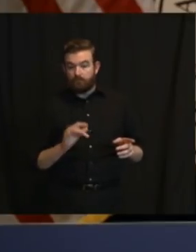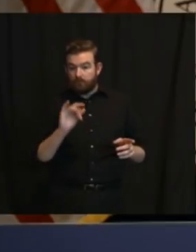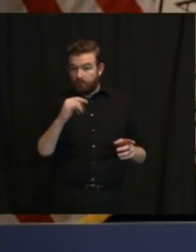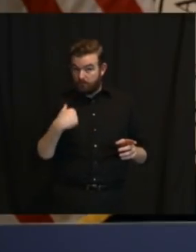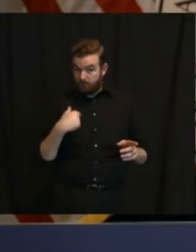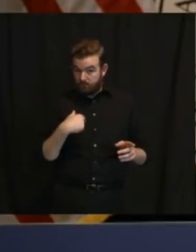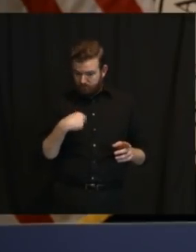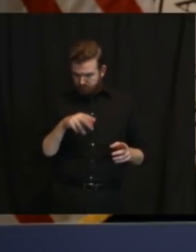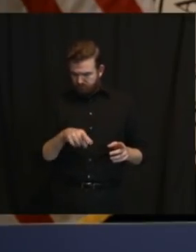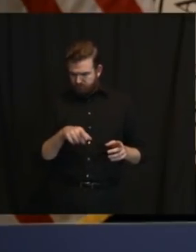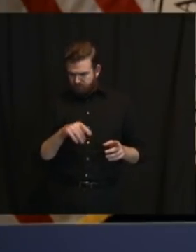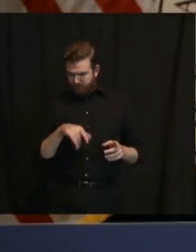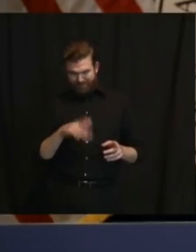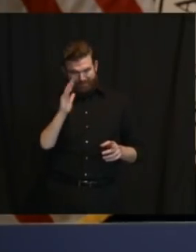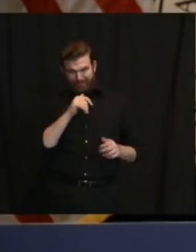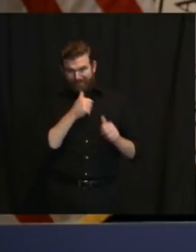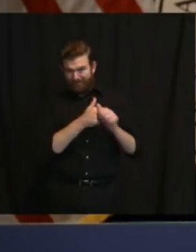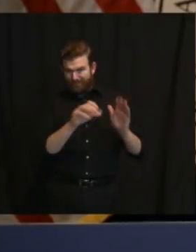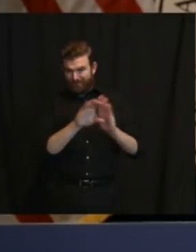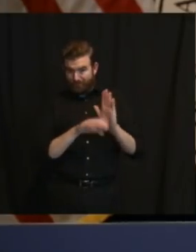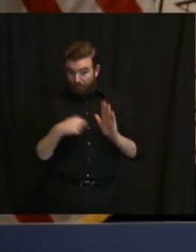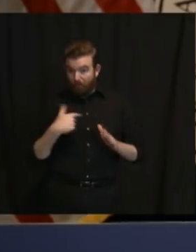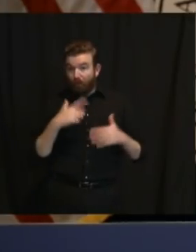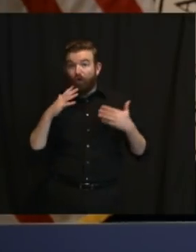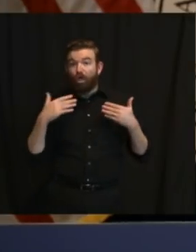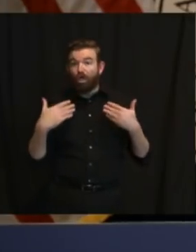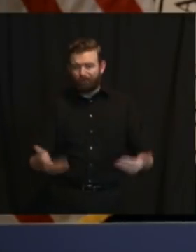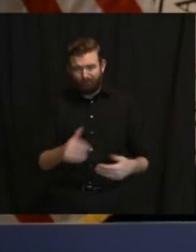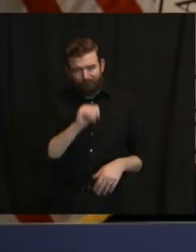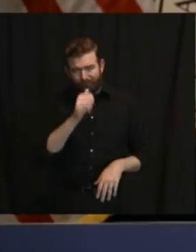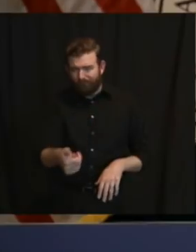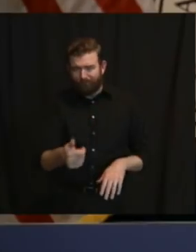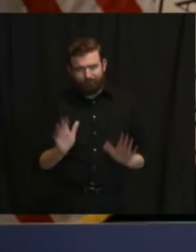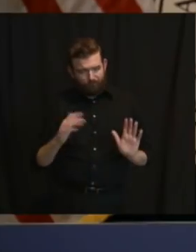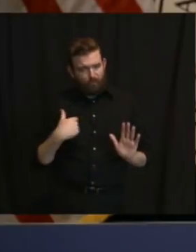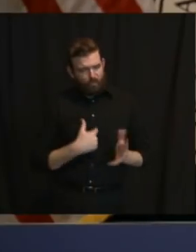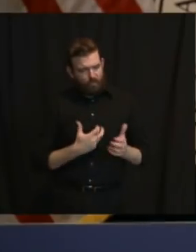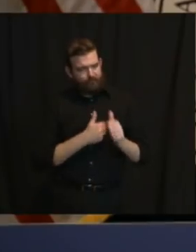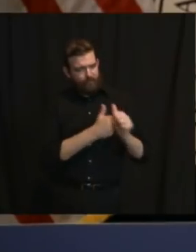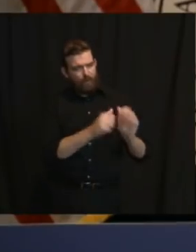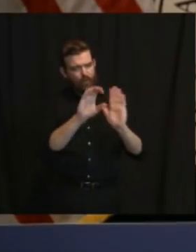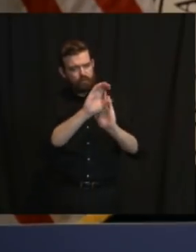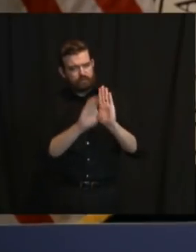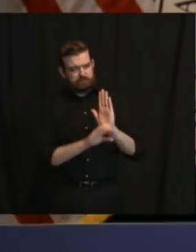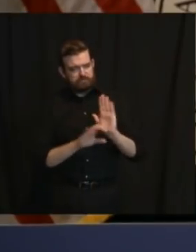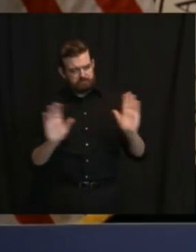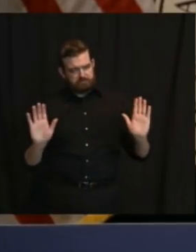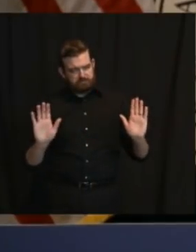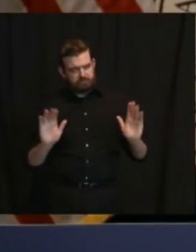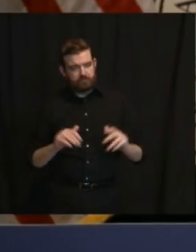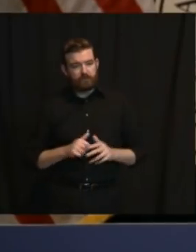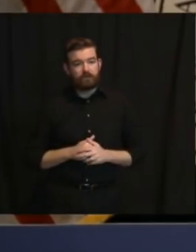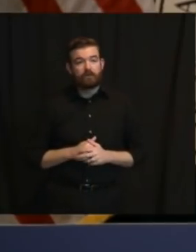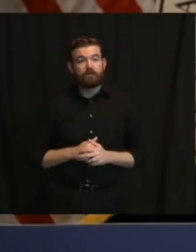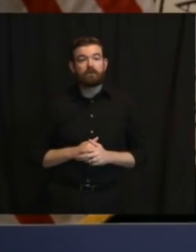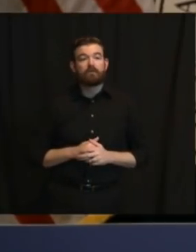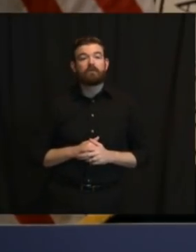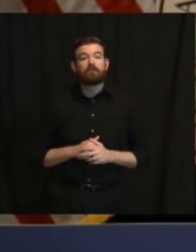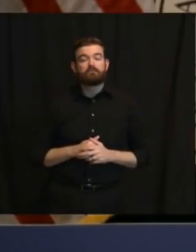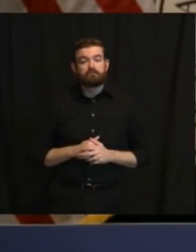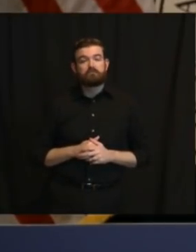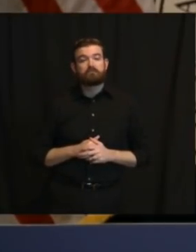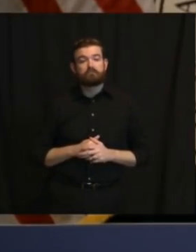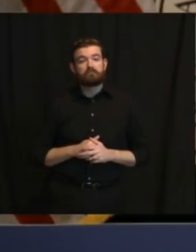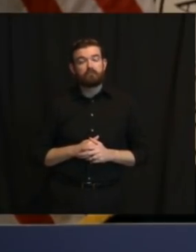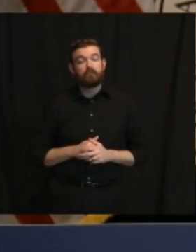we've had let me make a couple of Elise comments that are sort of more general and then ask Judy to come in and correct the record. A couple of